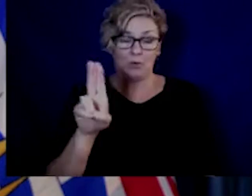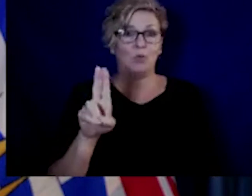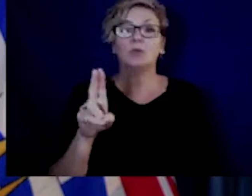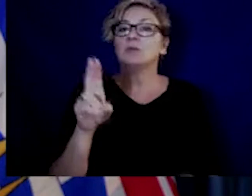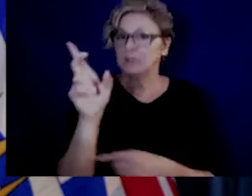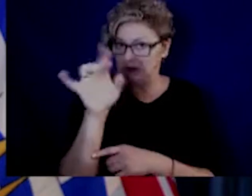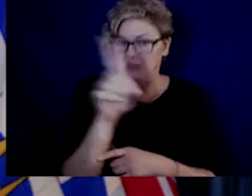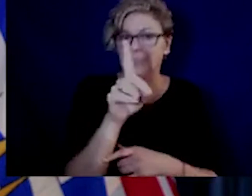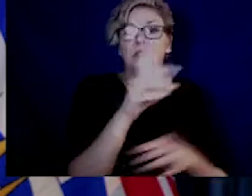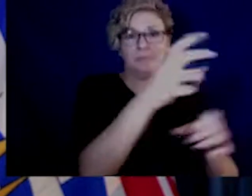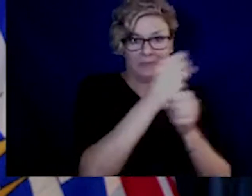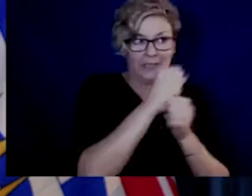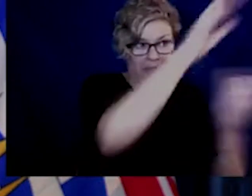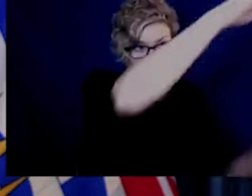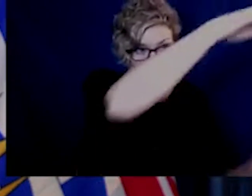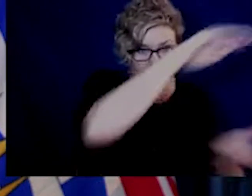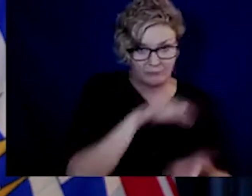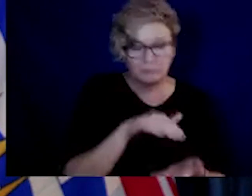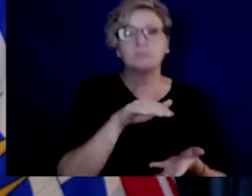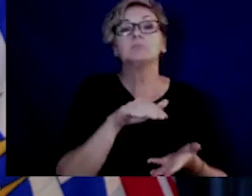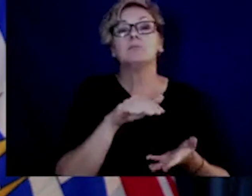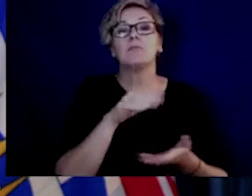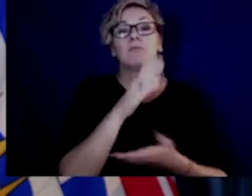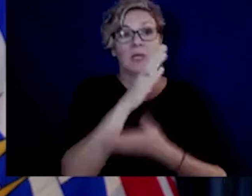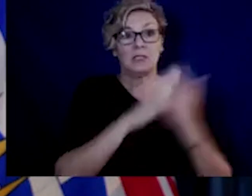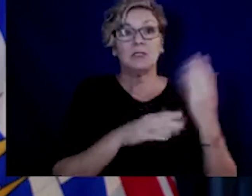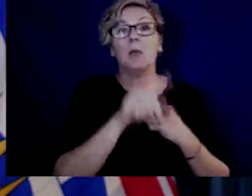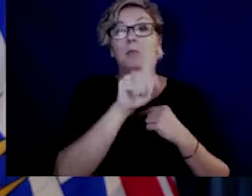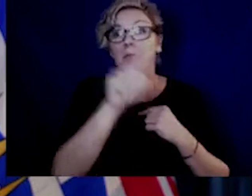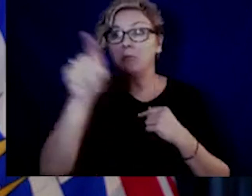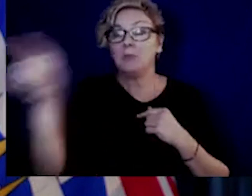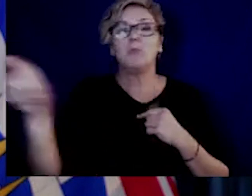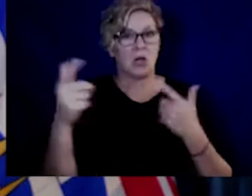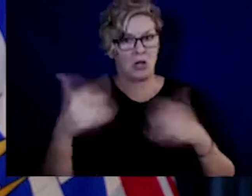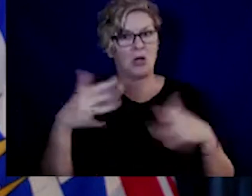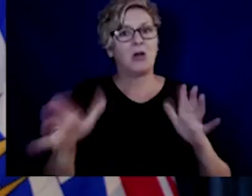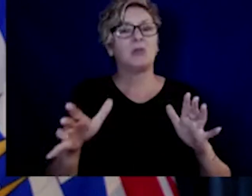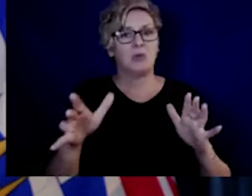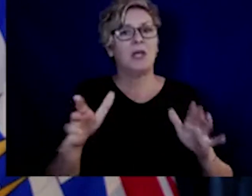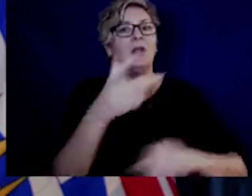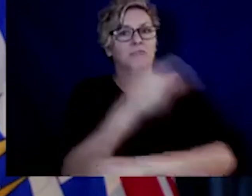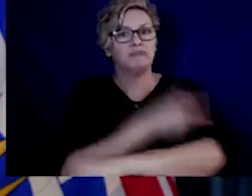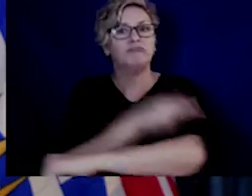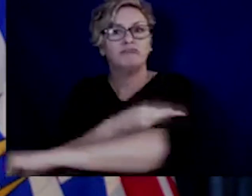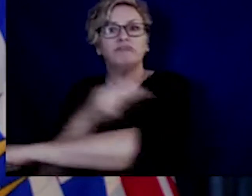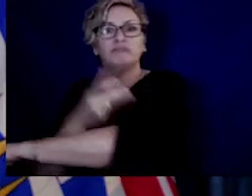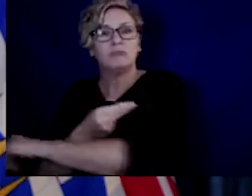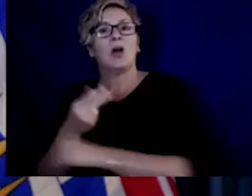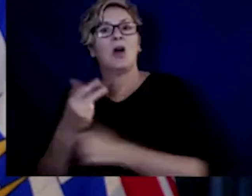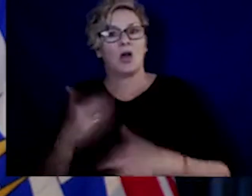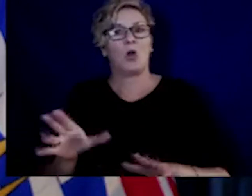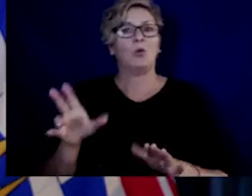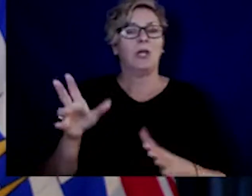very high early on. But the optimal time to get immunized is over the next few weeks. So between doing it right now and doing it a